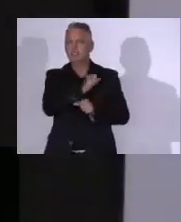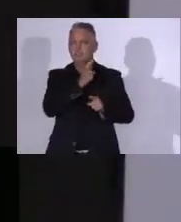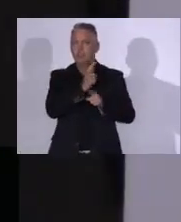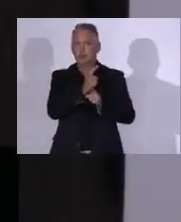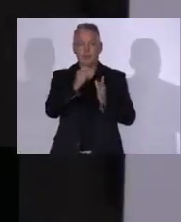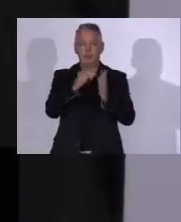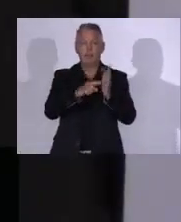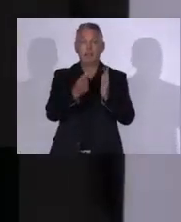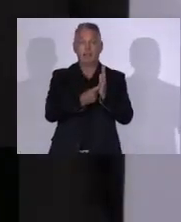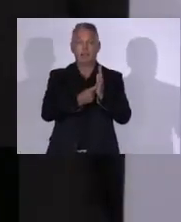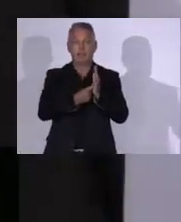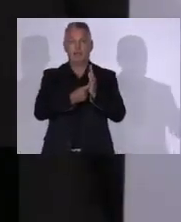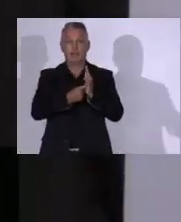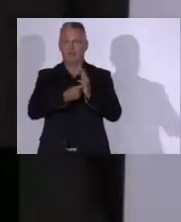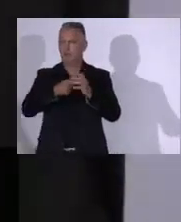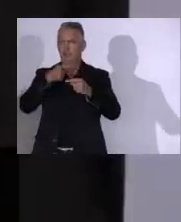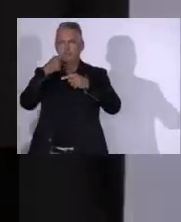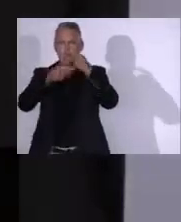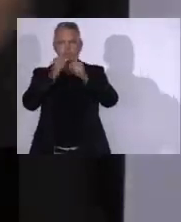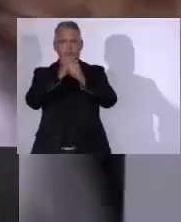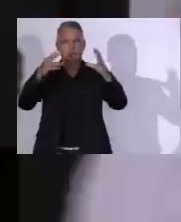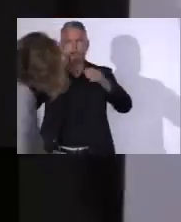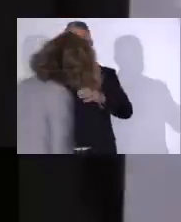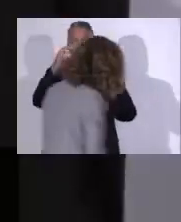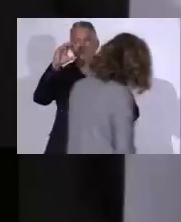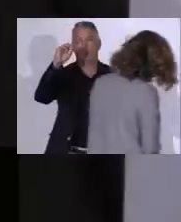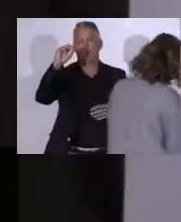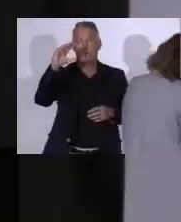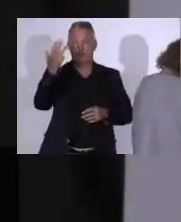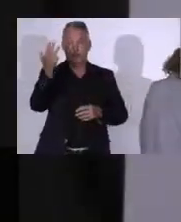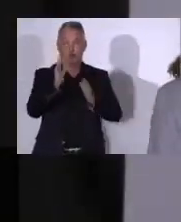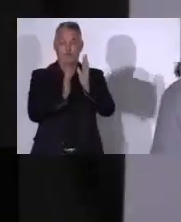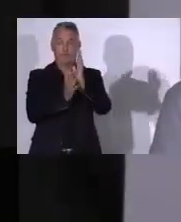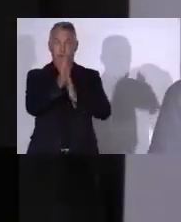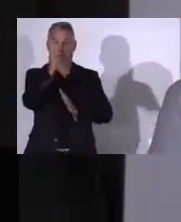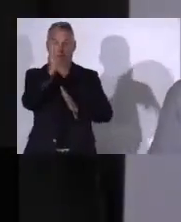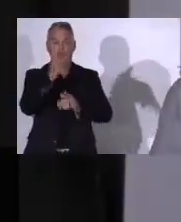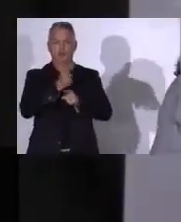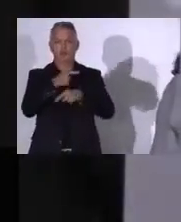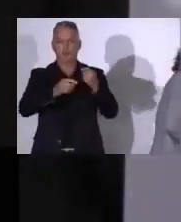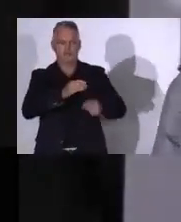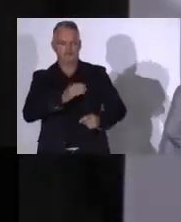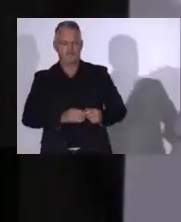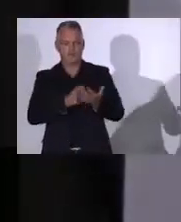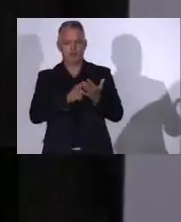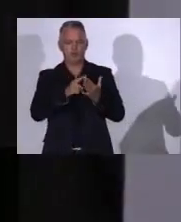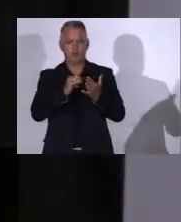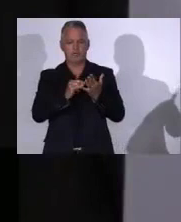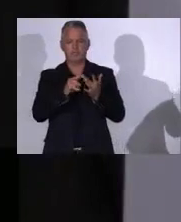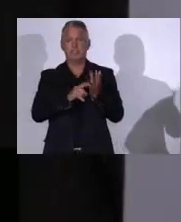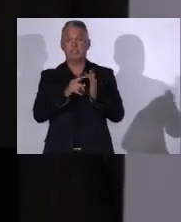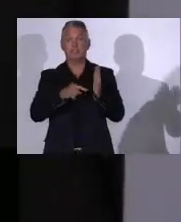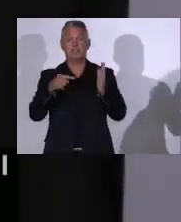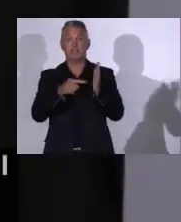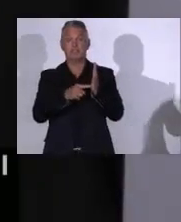looking back at the 2009 bushfires at King Lake, resilience, and the thing that matters, I think, for most of our lives is just joy.